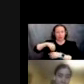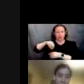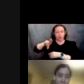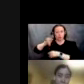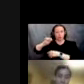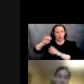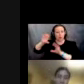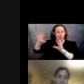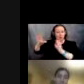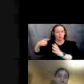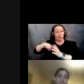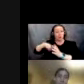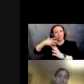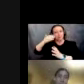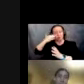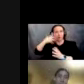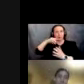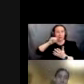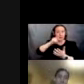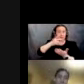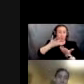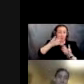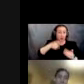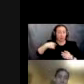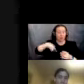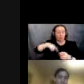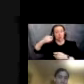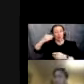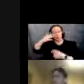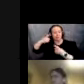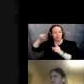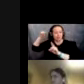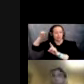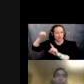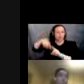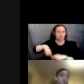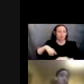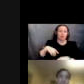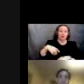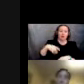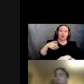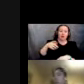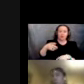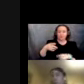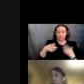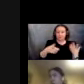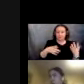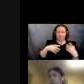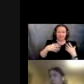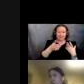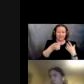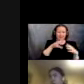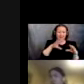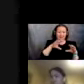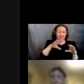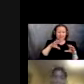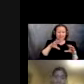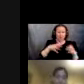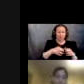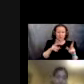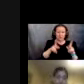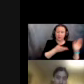And unfortunately, the colony, which had brought over all kinds of silkworms, tea leaves, all kinds of Japanese